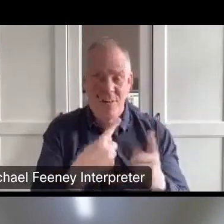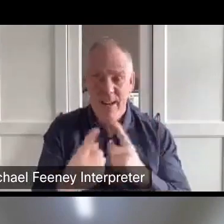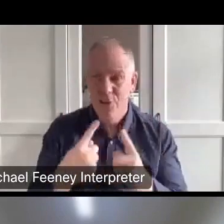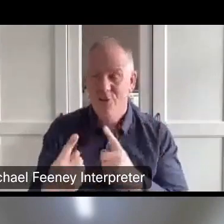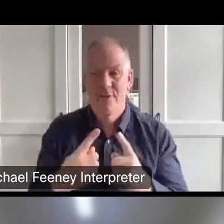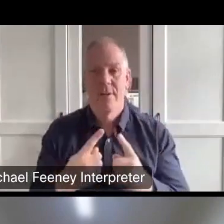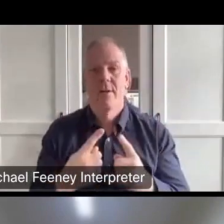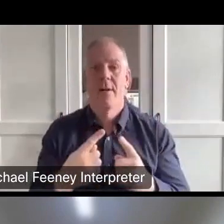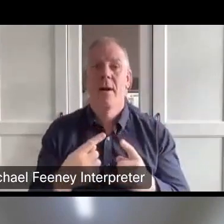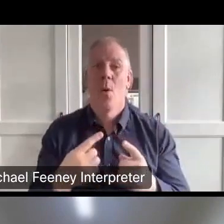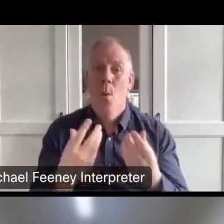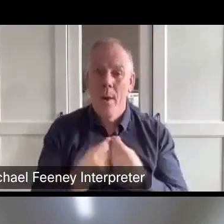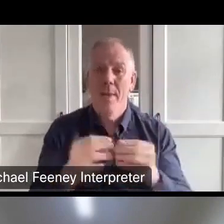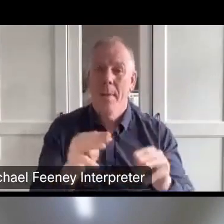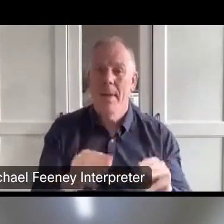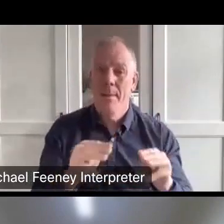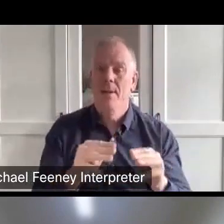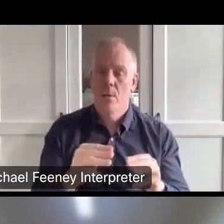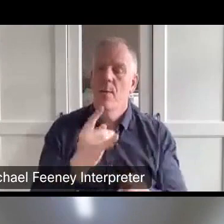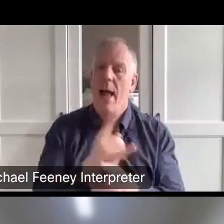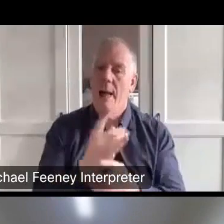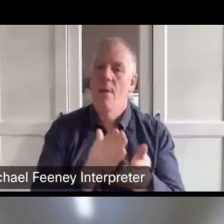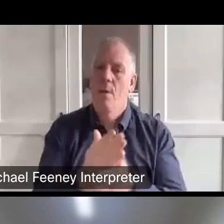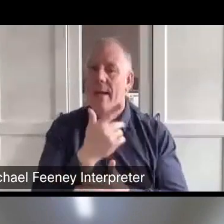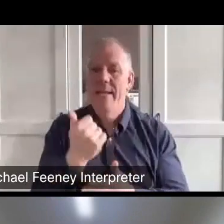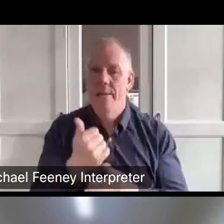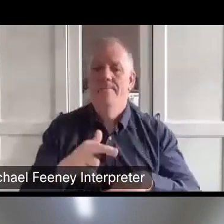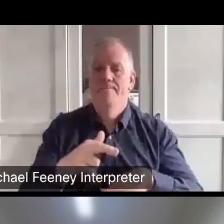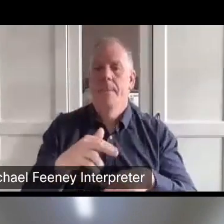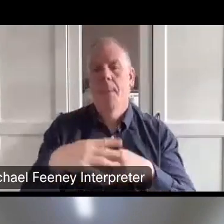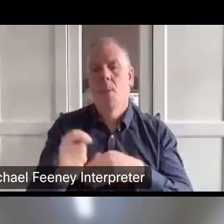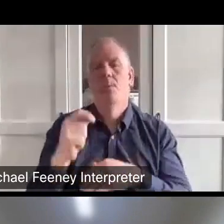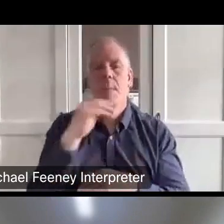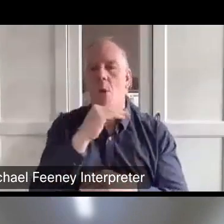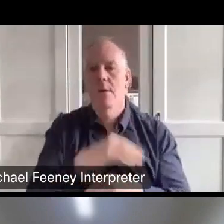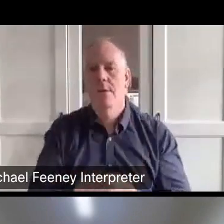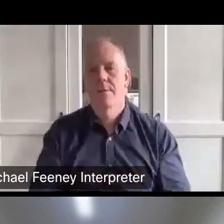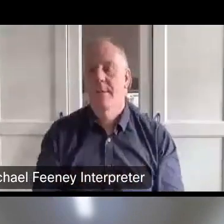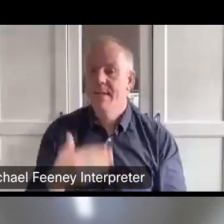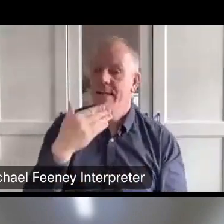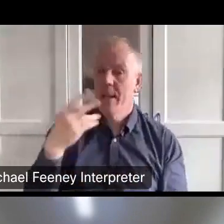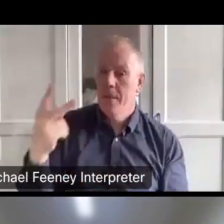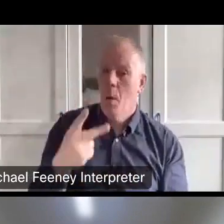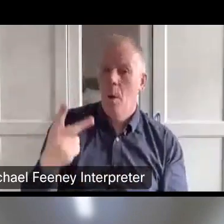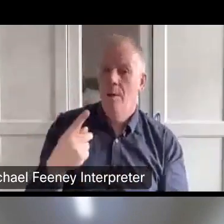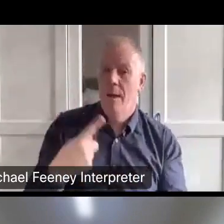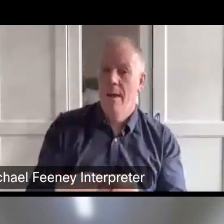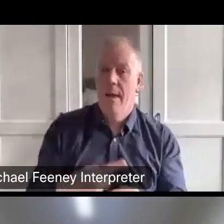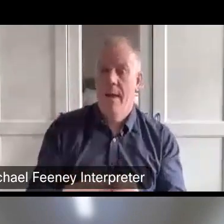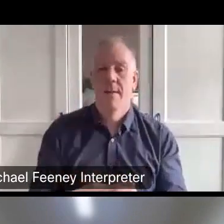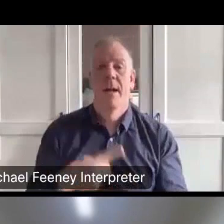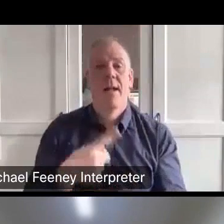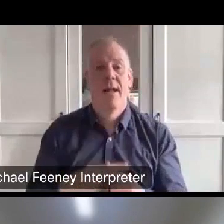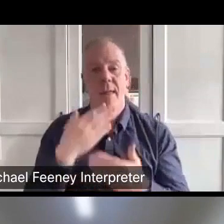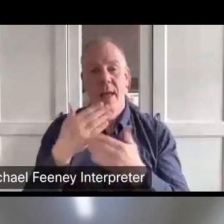with people. You know, so helping them to do that better, I think, is important. Yeah. Yeah, thank you both very much, and again, thank you